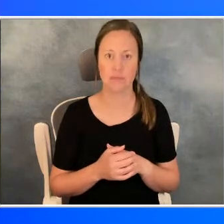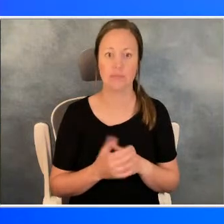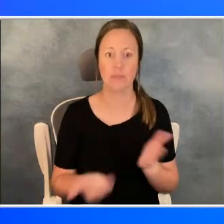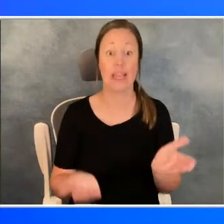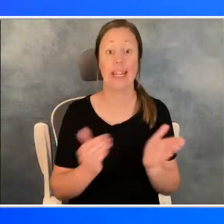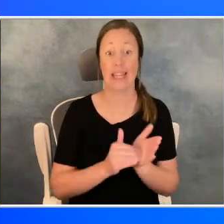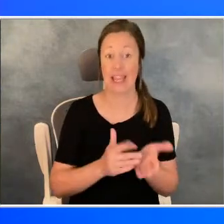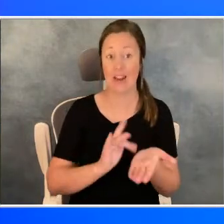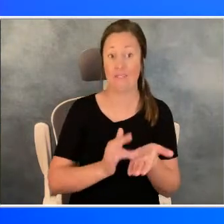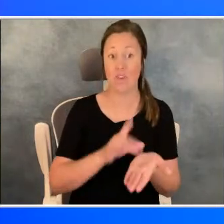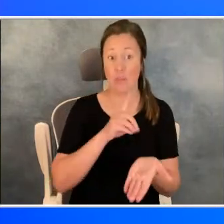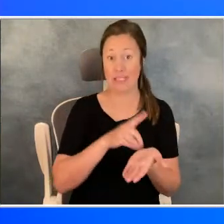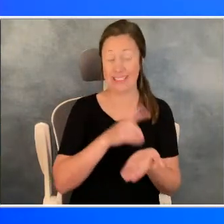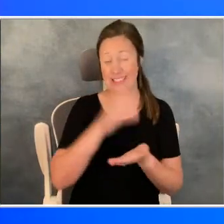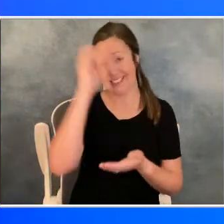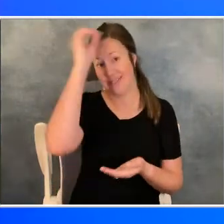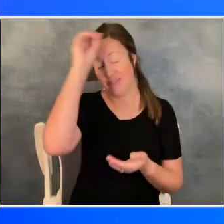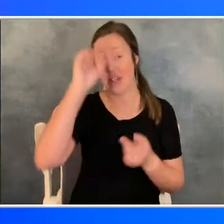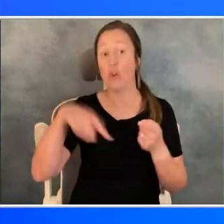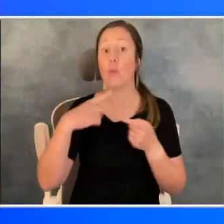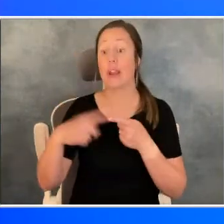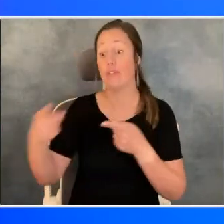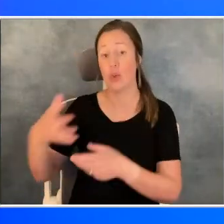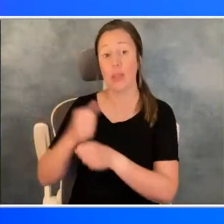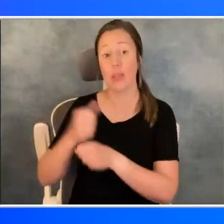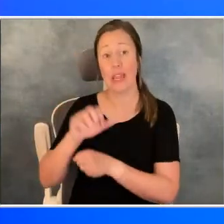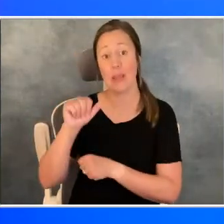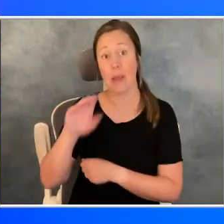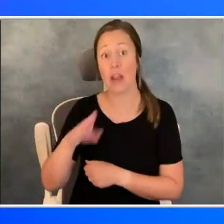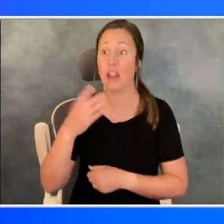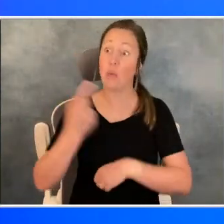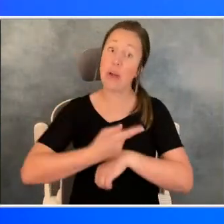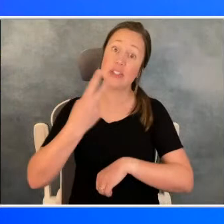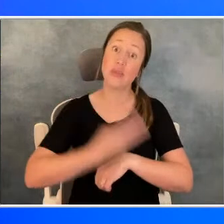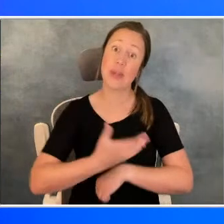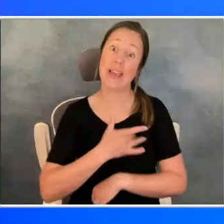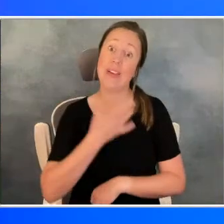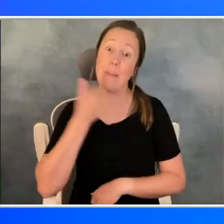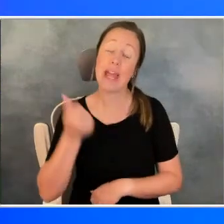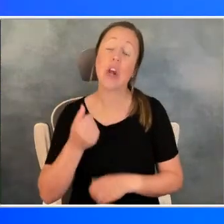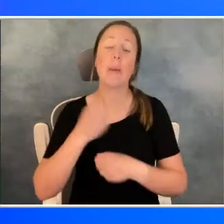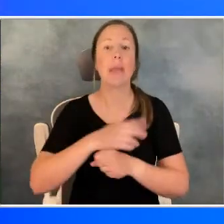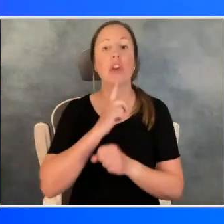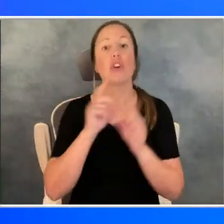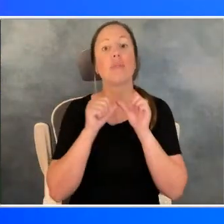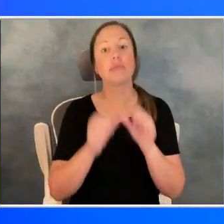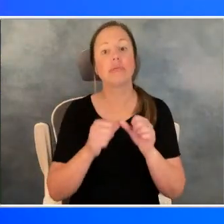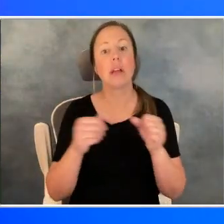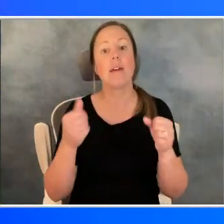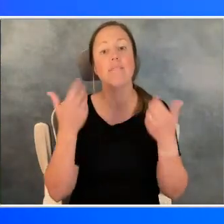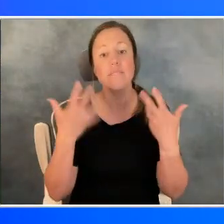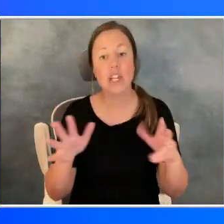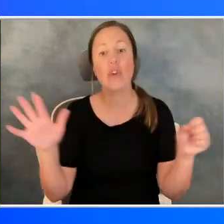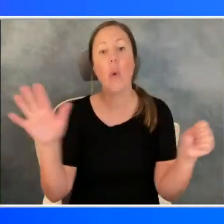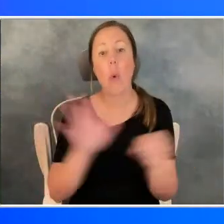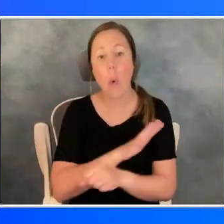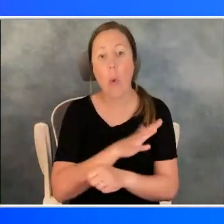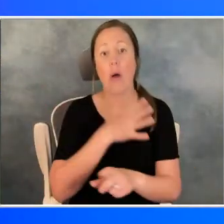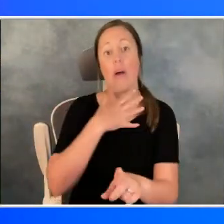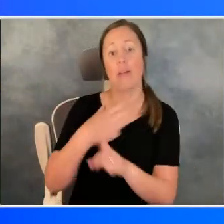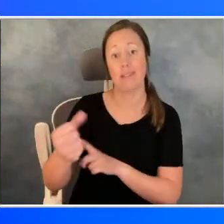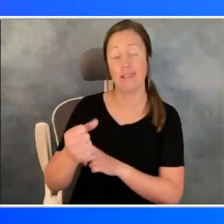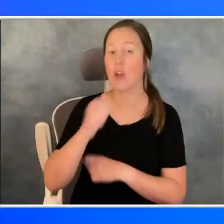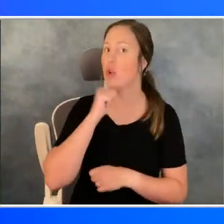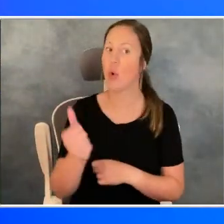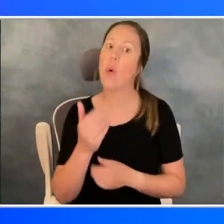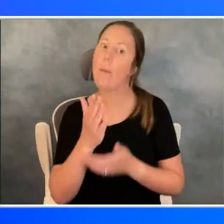get your antibiotics, even though you maybe feel better in a day or two, finish the whole course. Don't take part of it and stop. So take